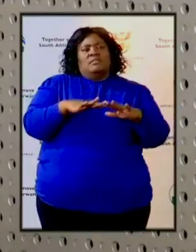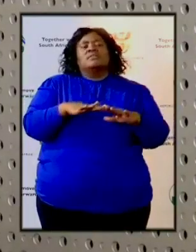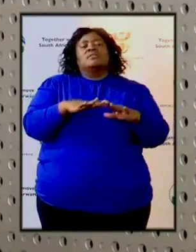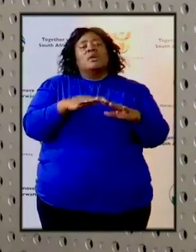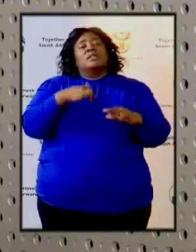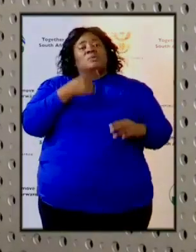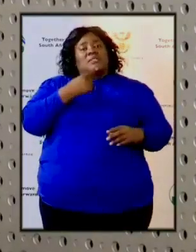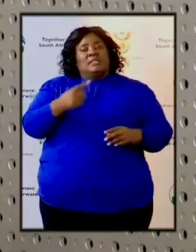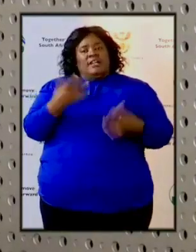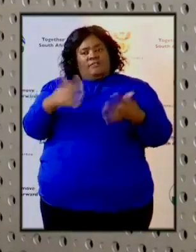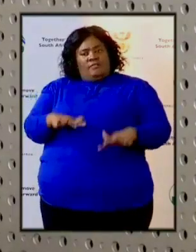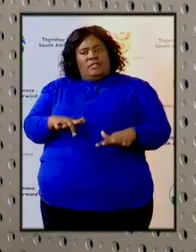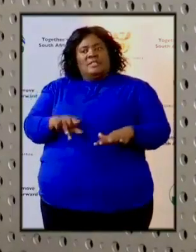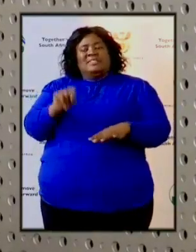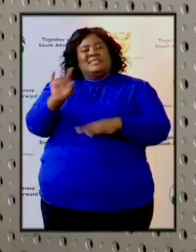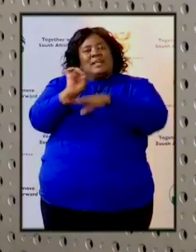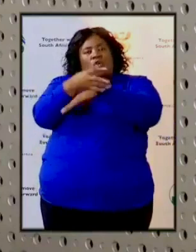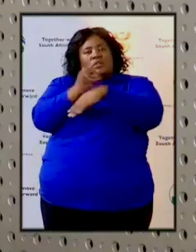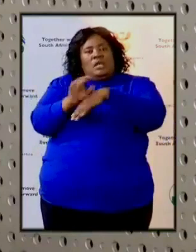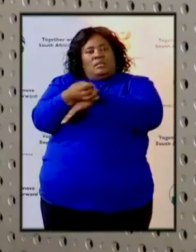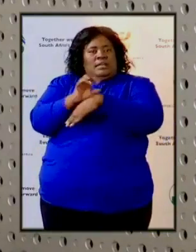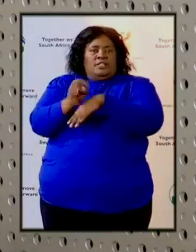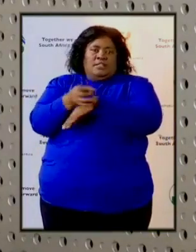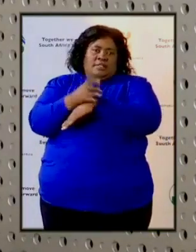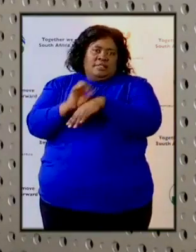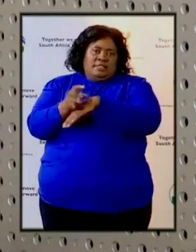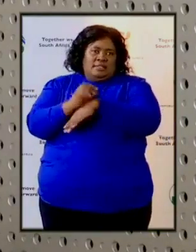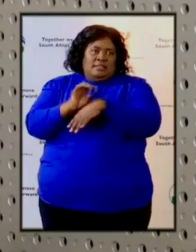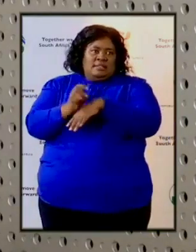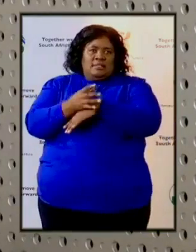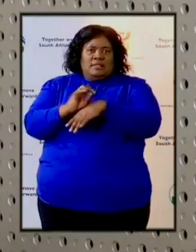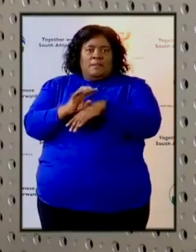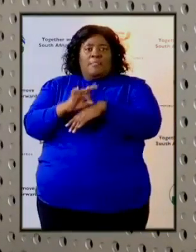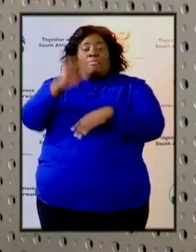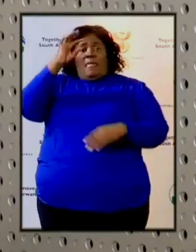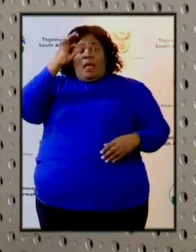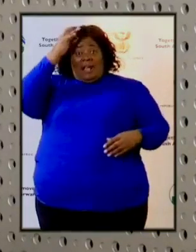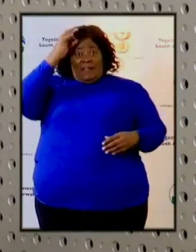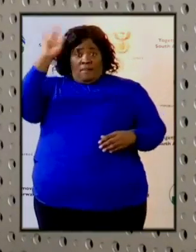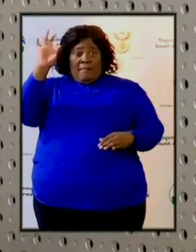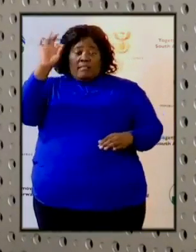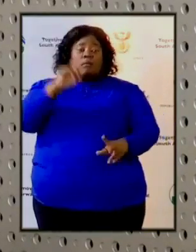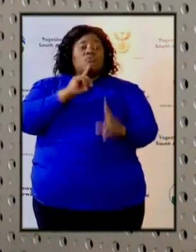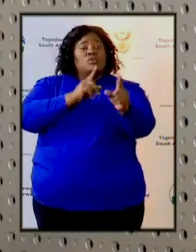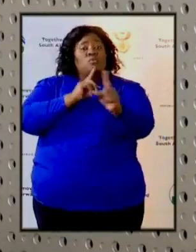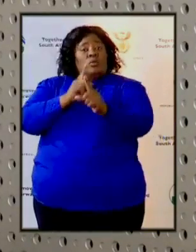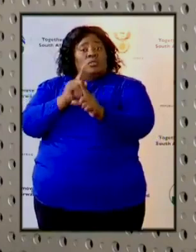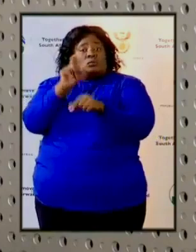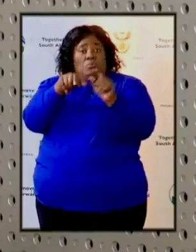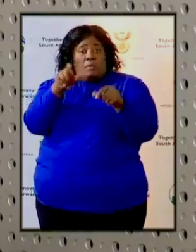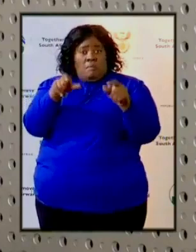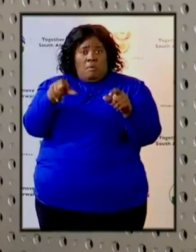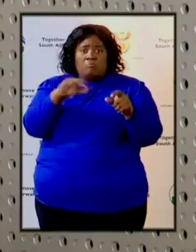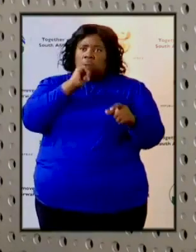consultation. And a government that is responsive to people, even if it takes a